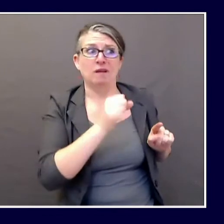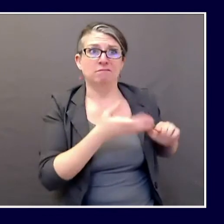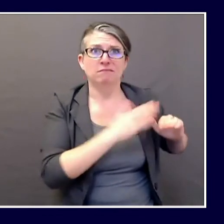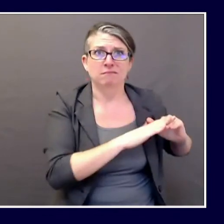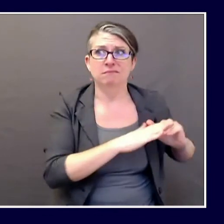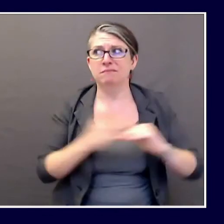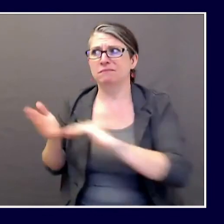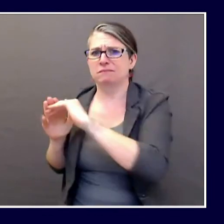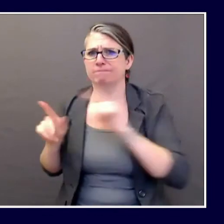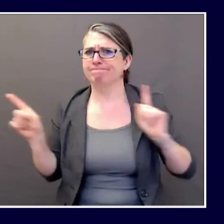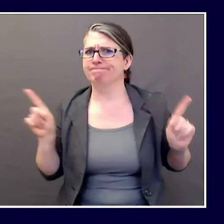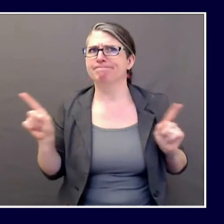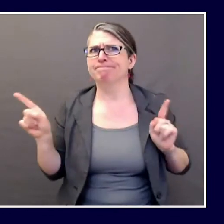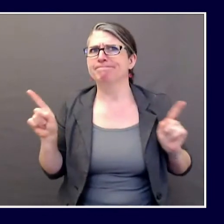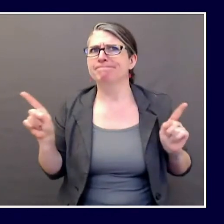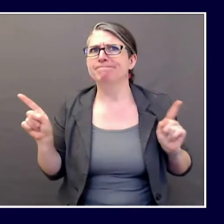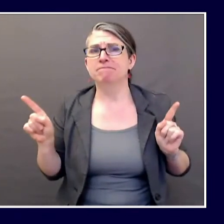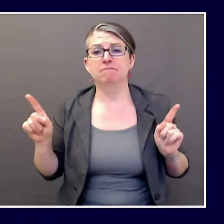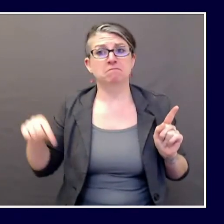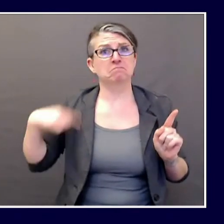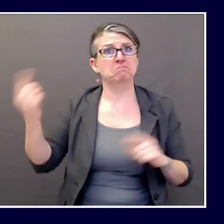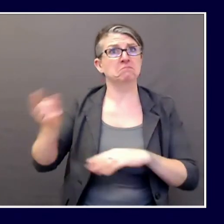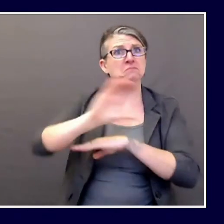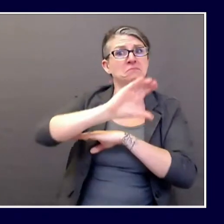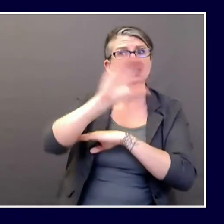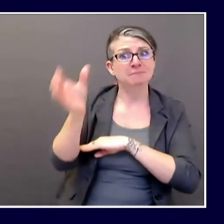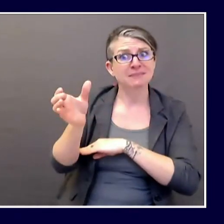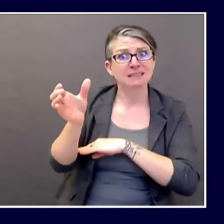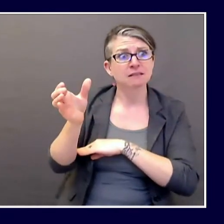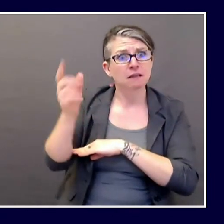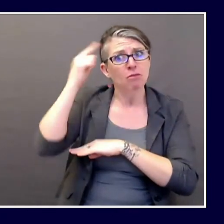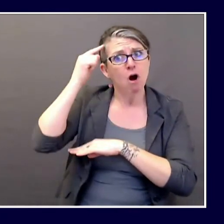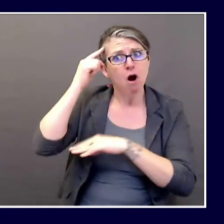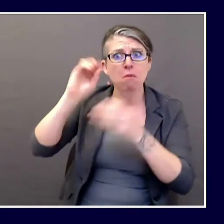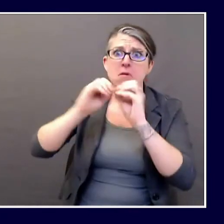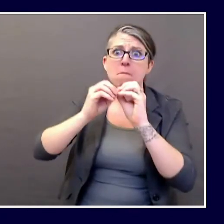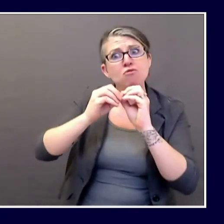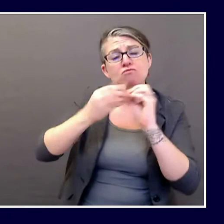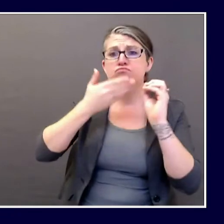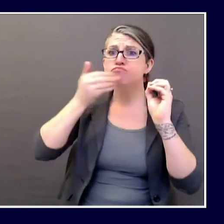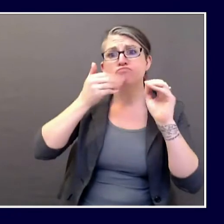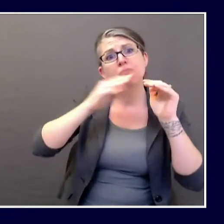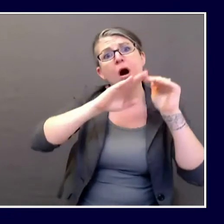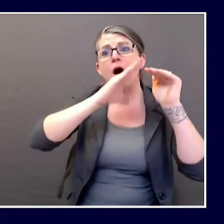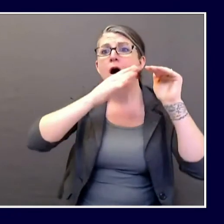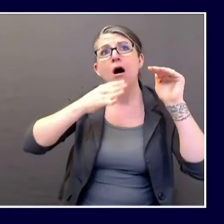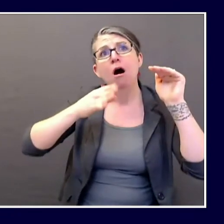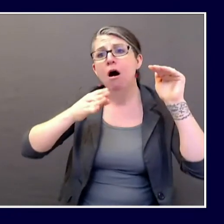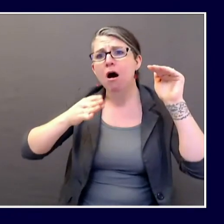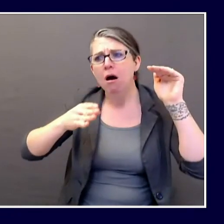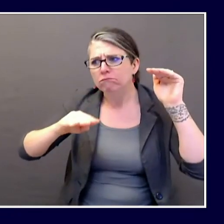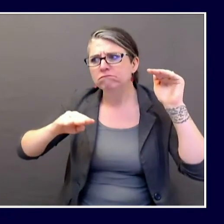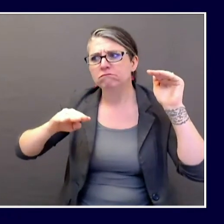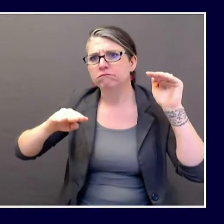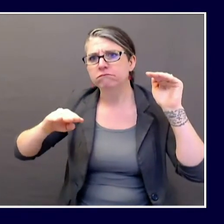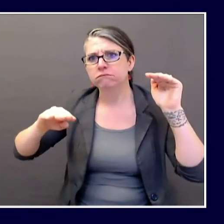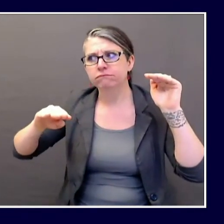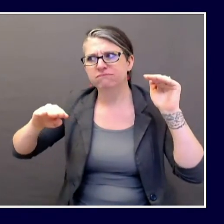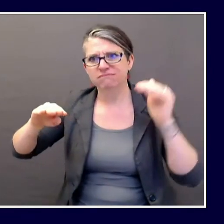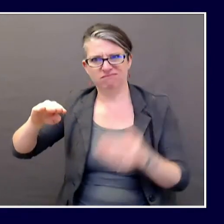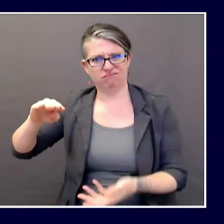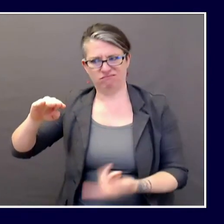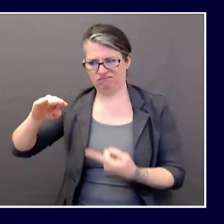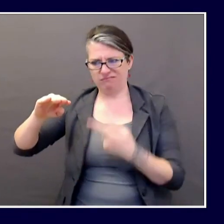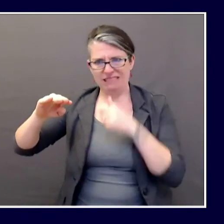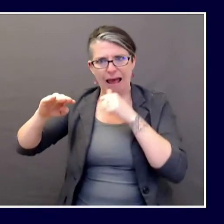weeks has started to stall out. All of this is a reminder that we're not out of this.